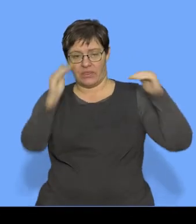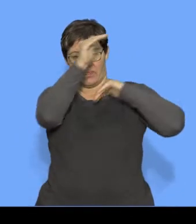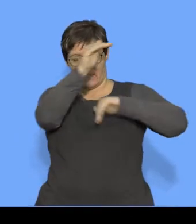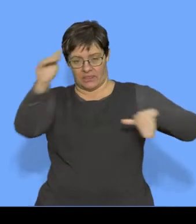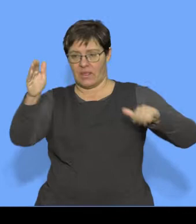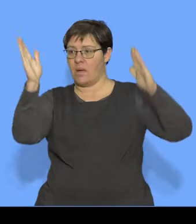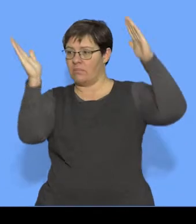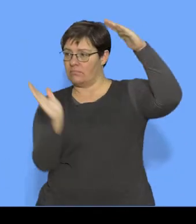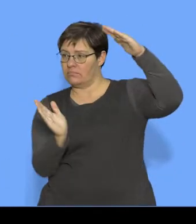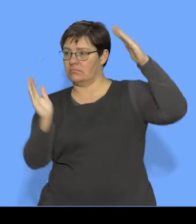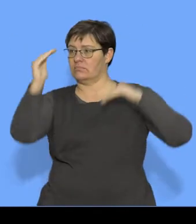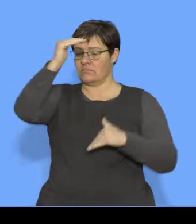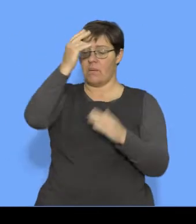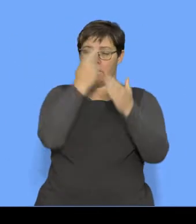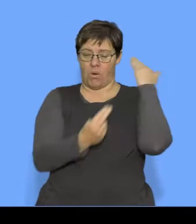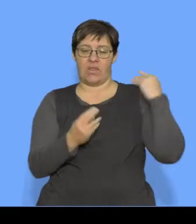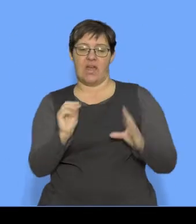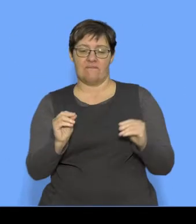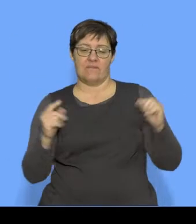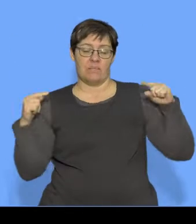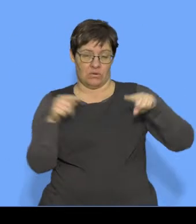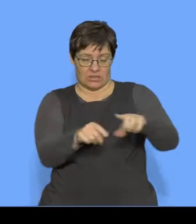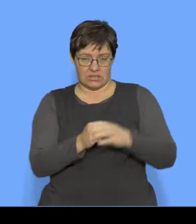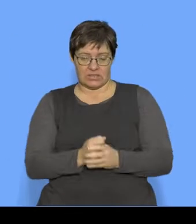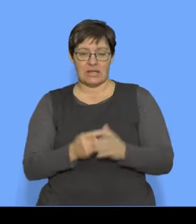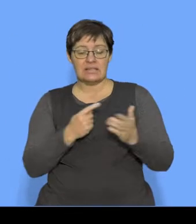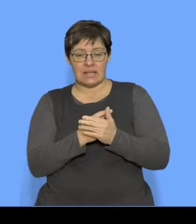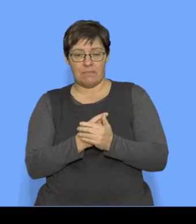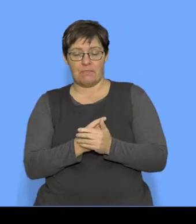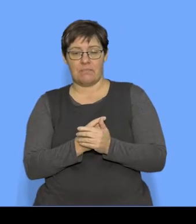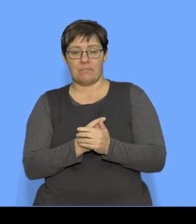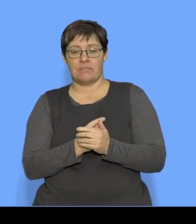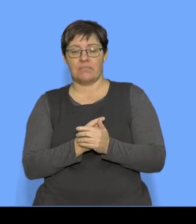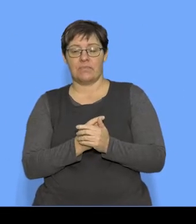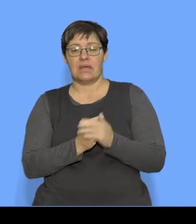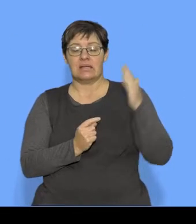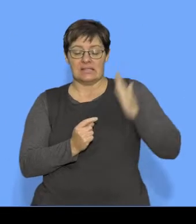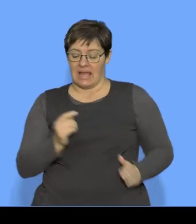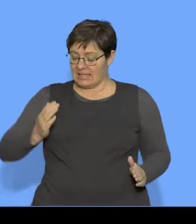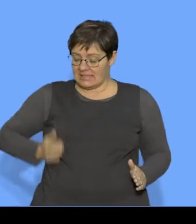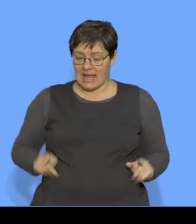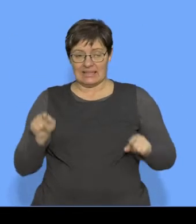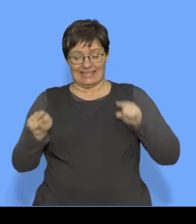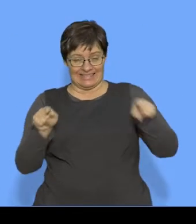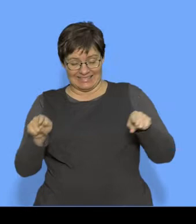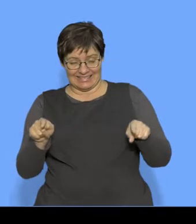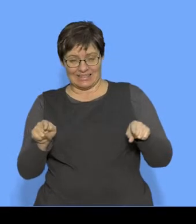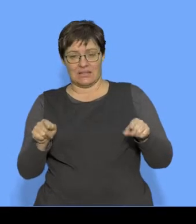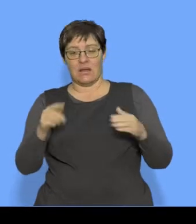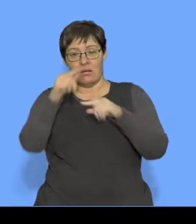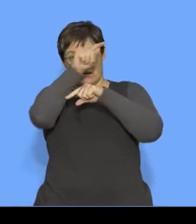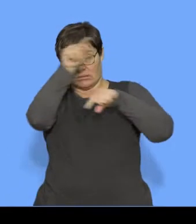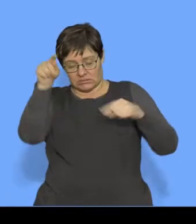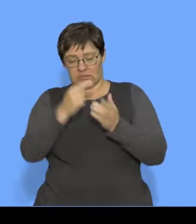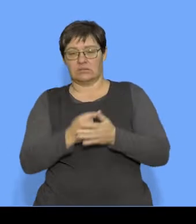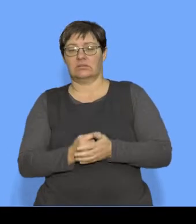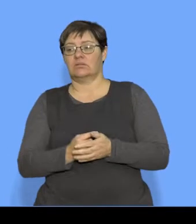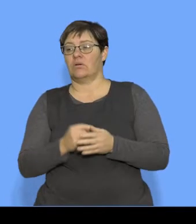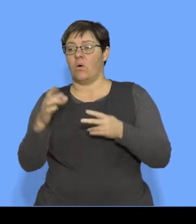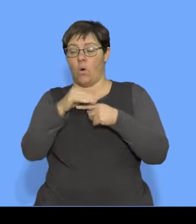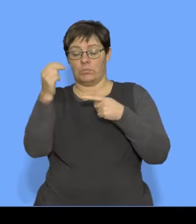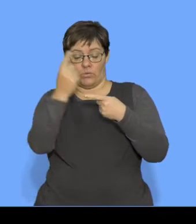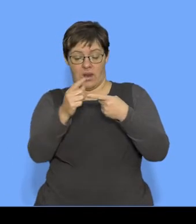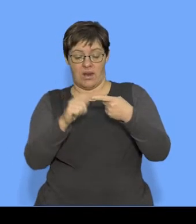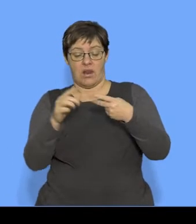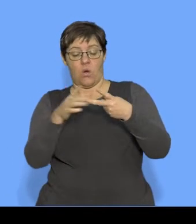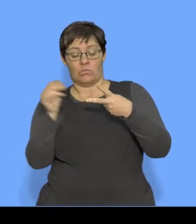then also both pairs of the opposite sides are also equal. So this is option 1, by the way. This is